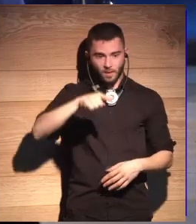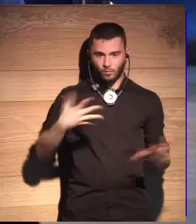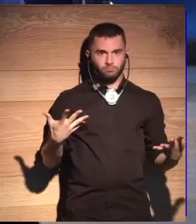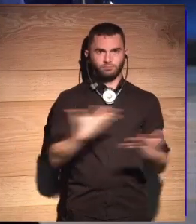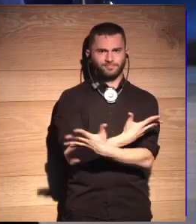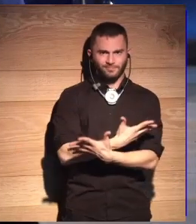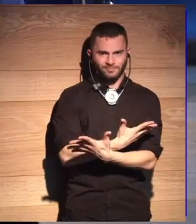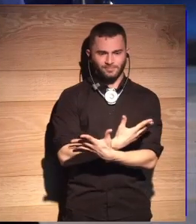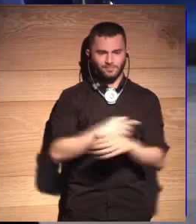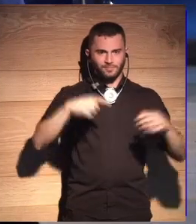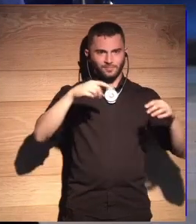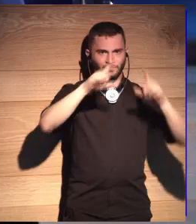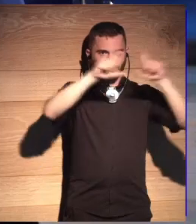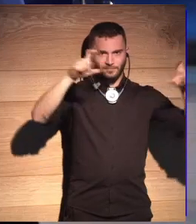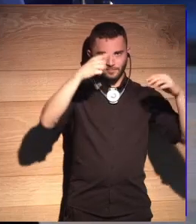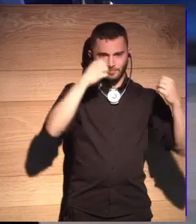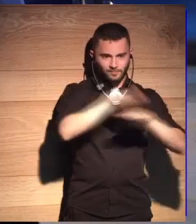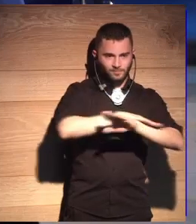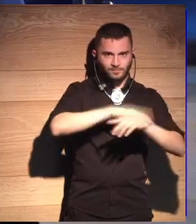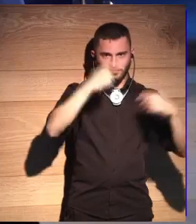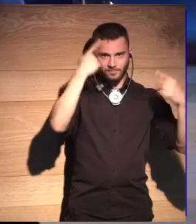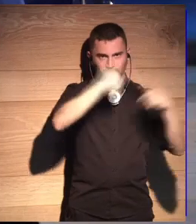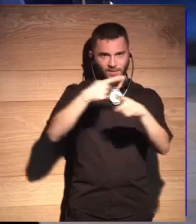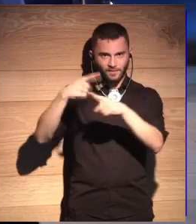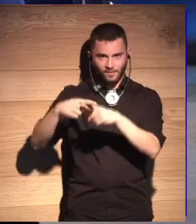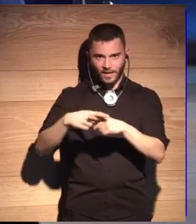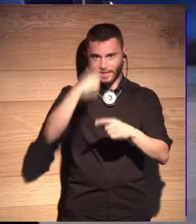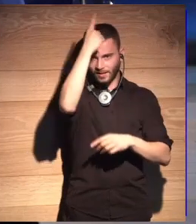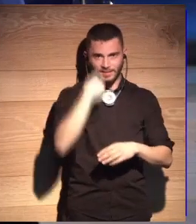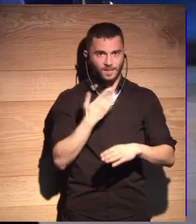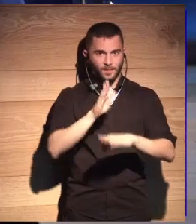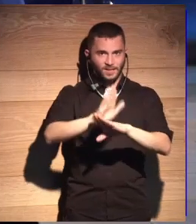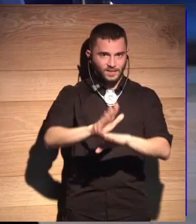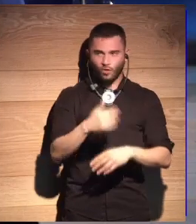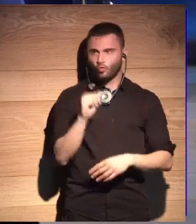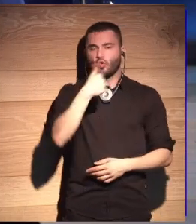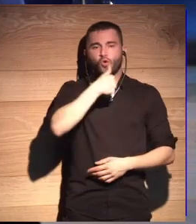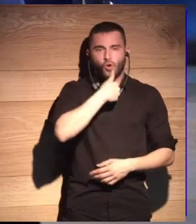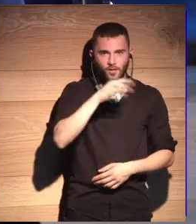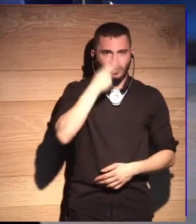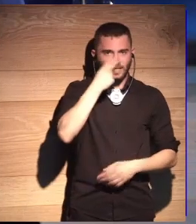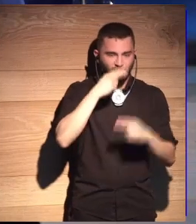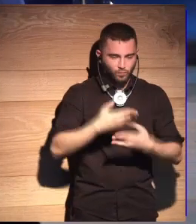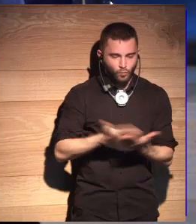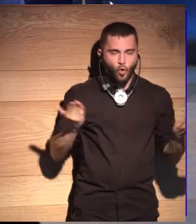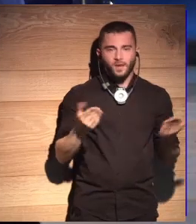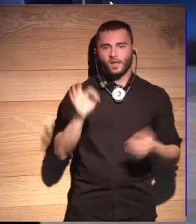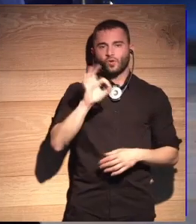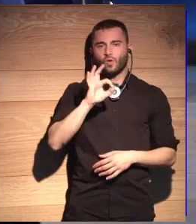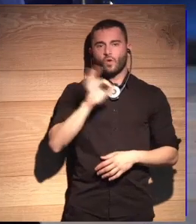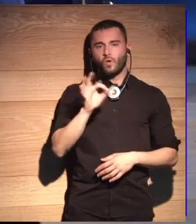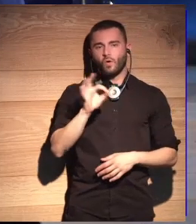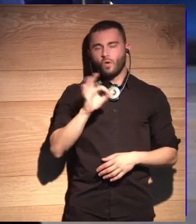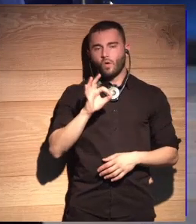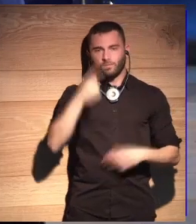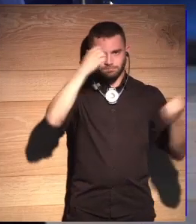representing them through some particular code of the public interest in the case of certain kinds of experts,